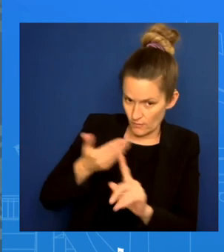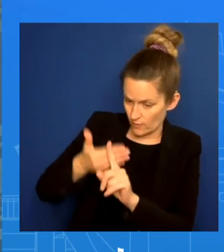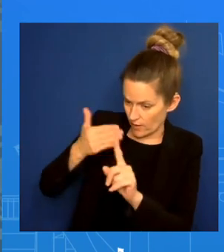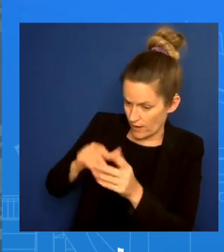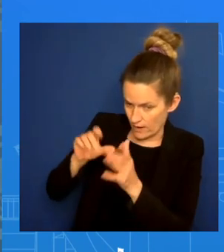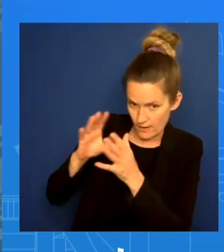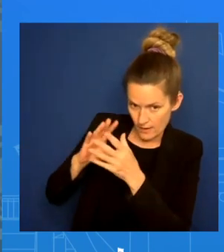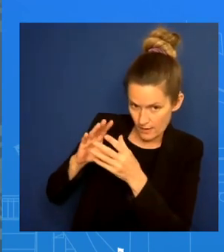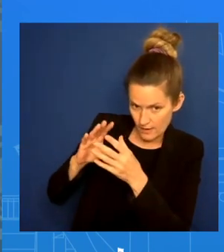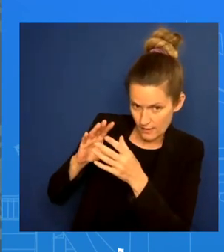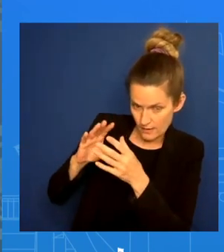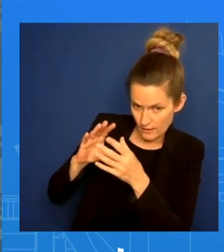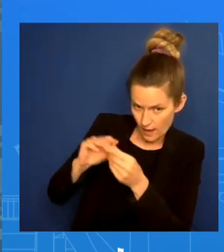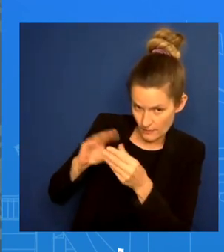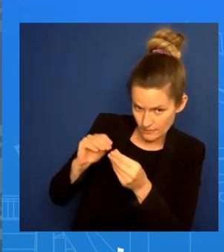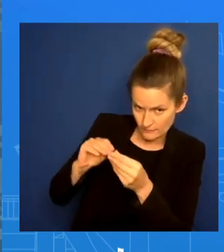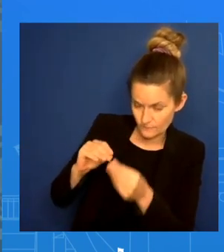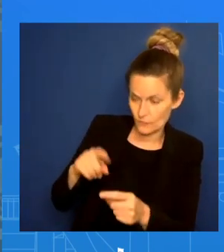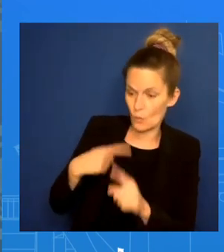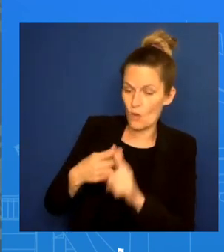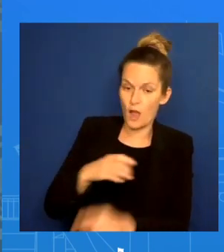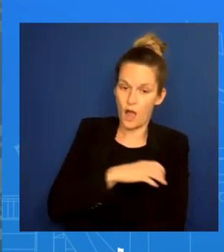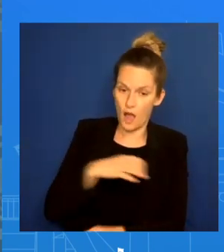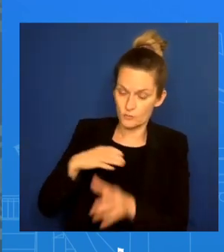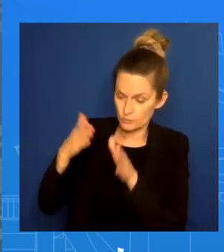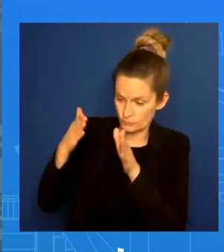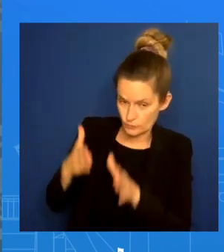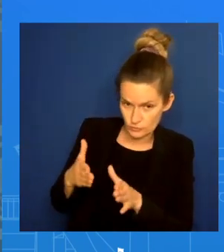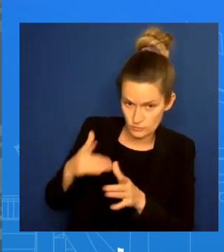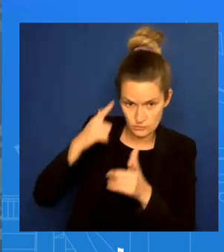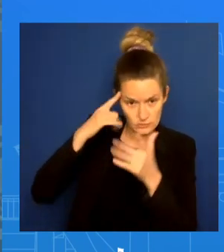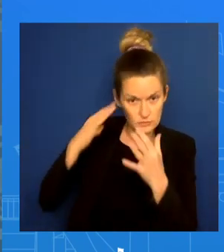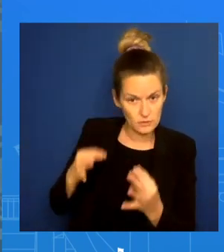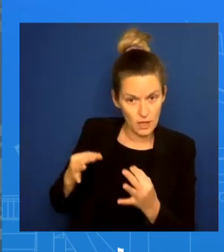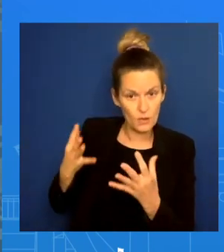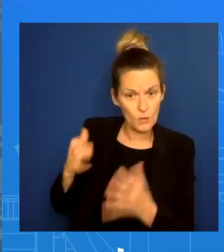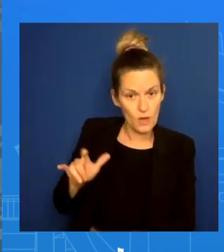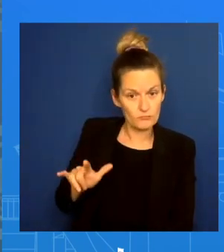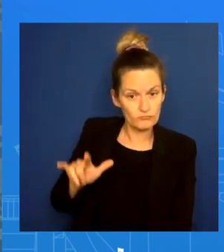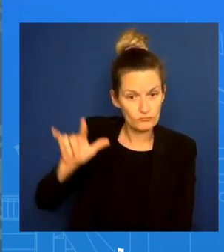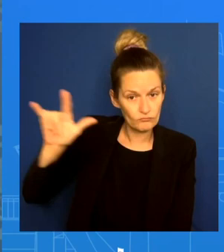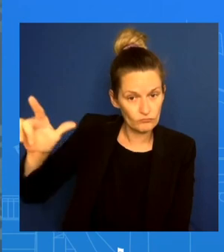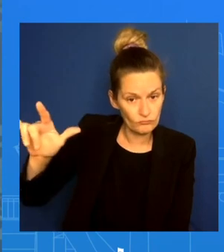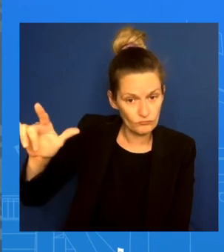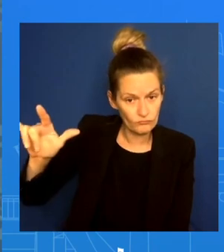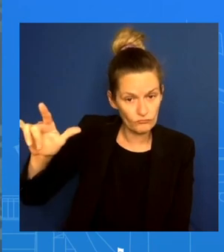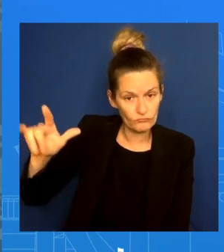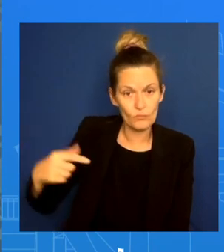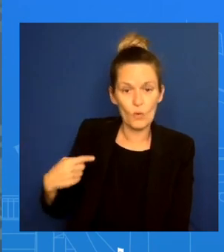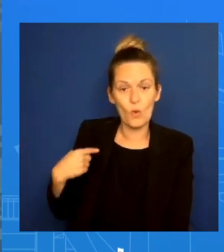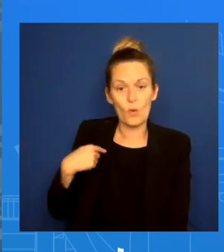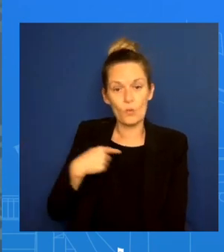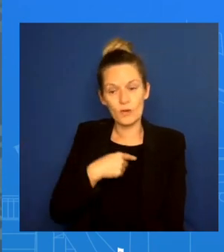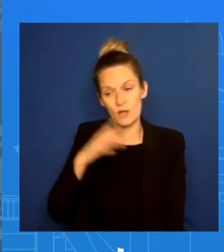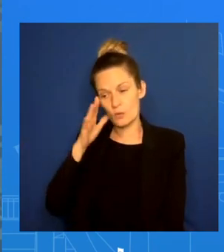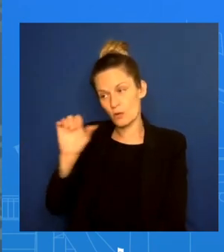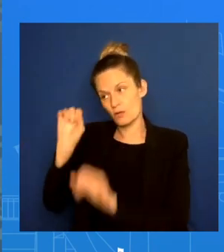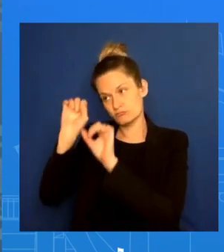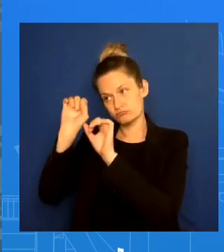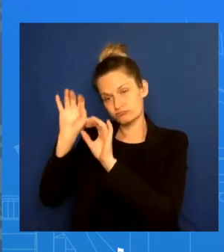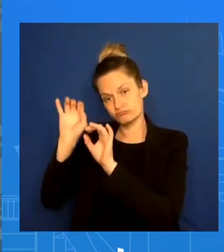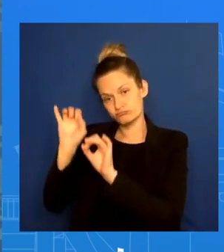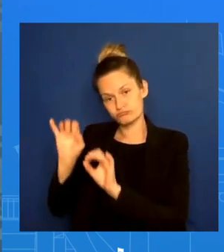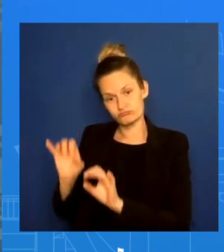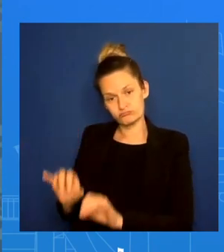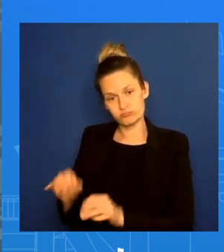them the geopolitical kind of information that's happening in the country, in the region, the national security